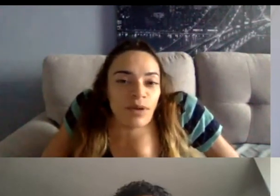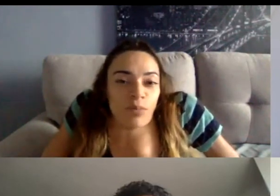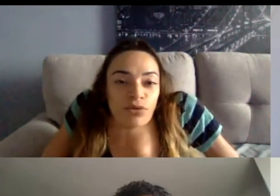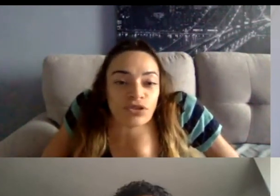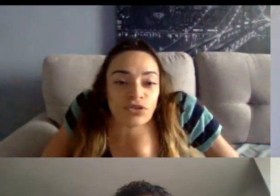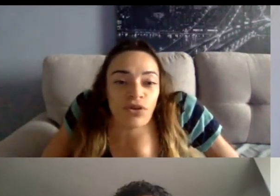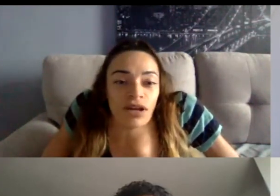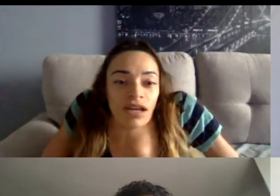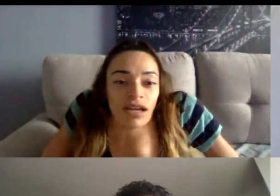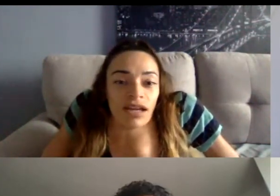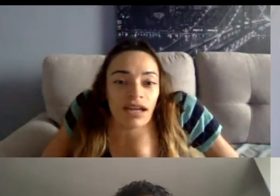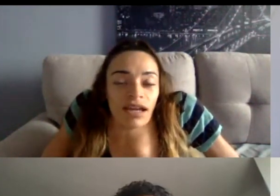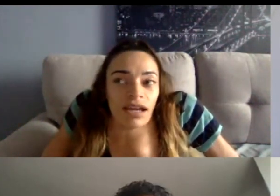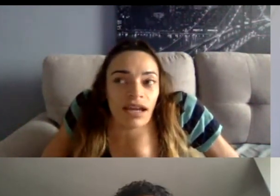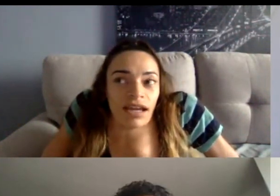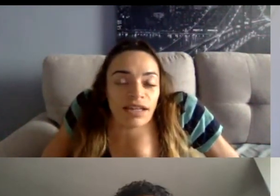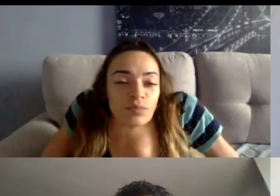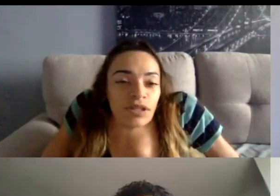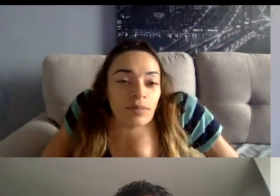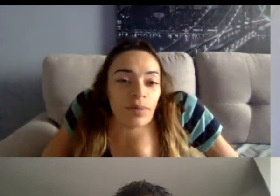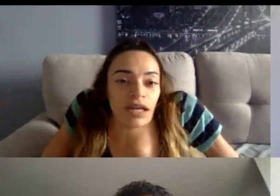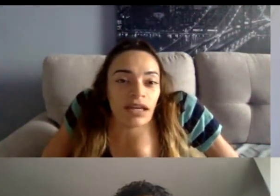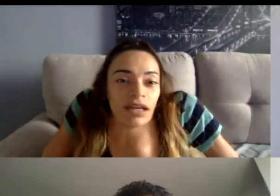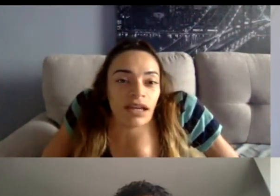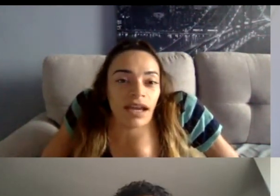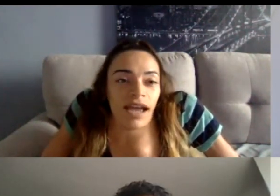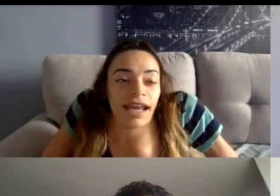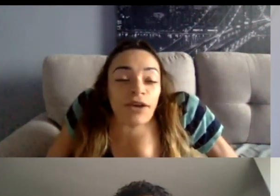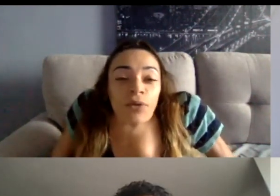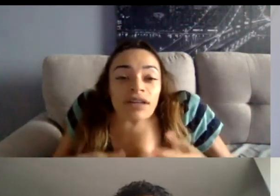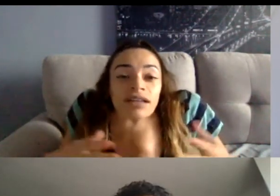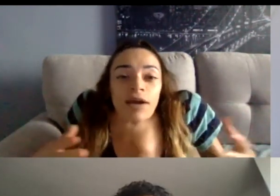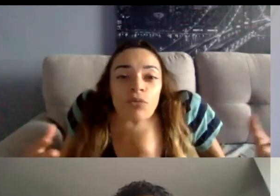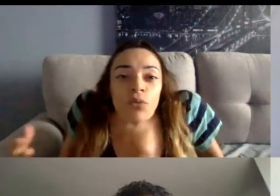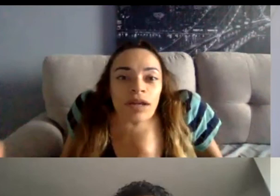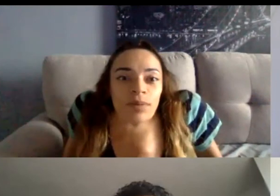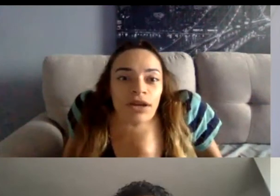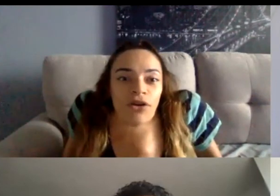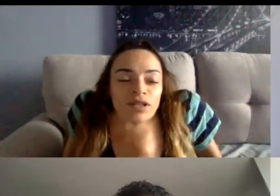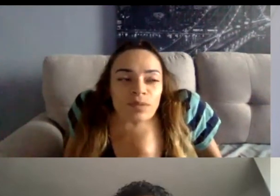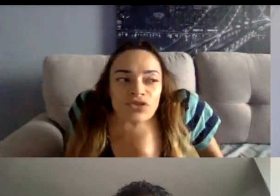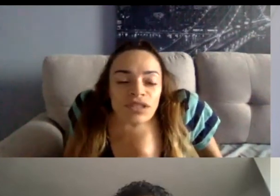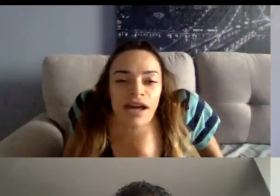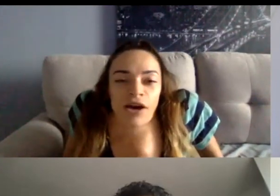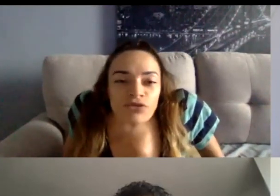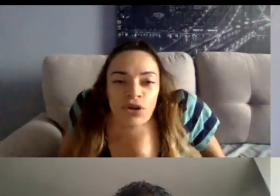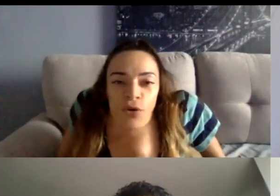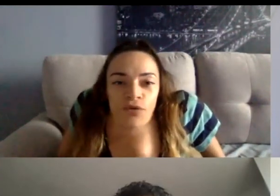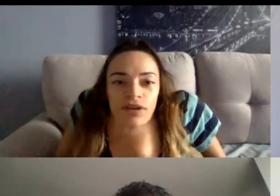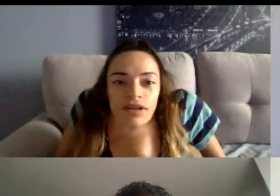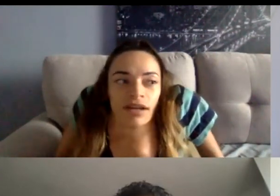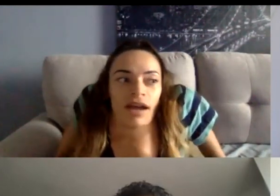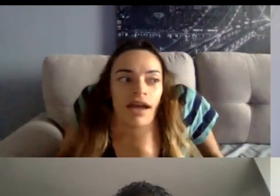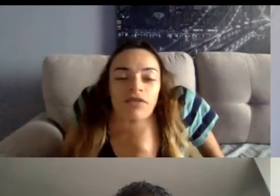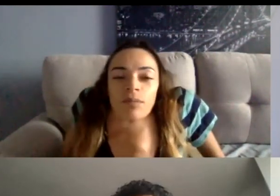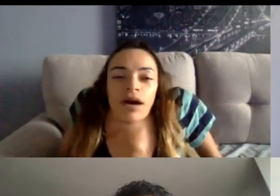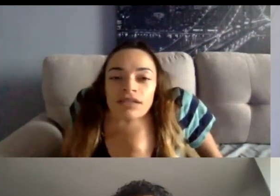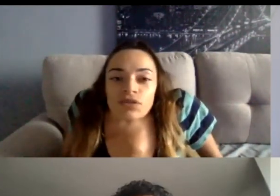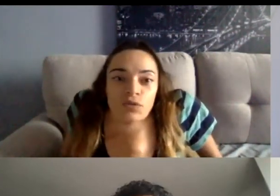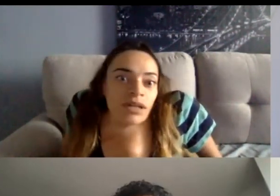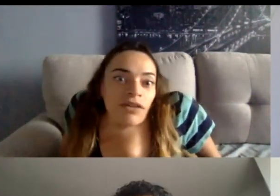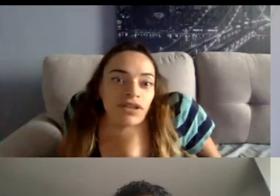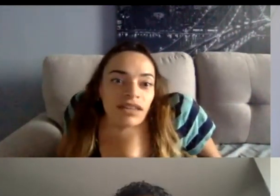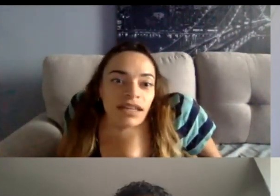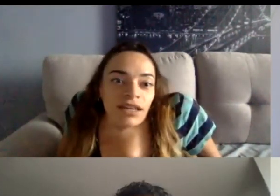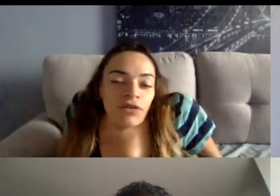does, but I'm pretty sure it's pretty big. And I know it could get way bigger, especially now during COVID. Like, everybody